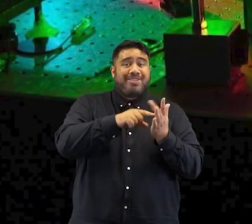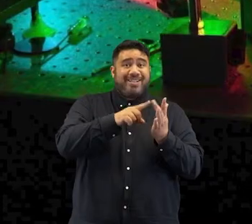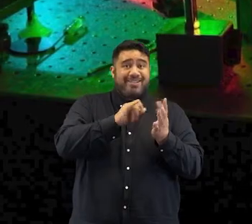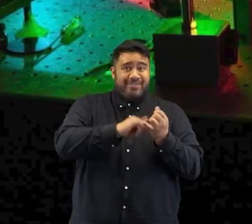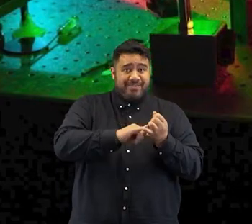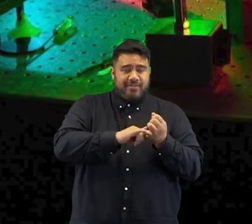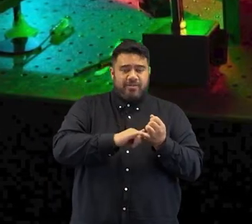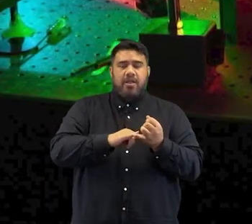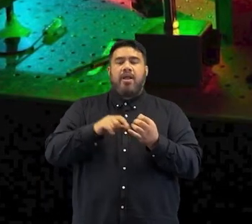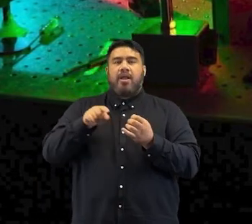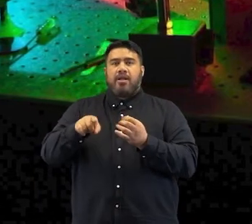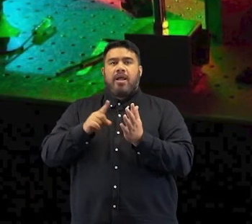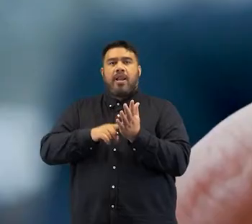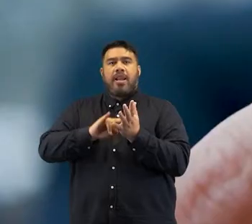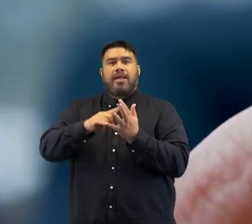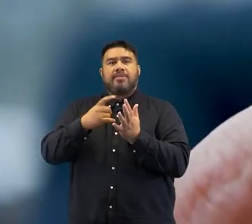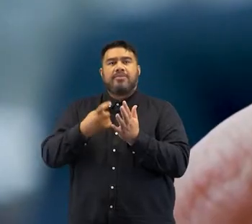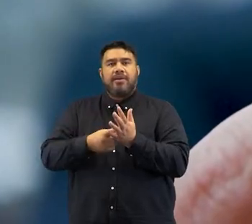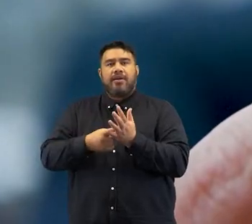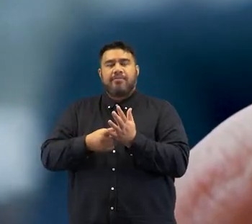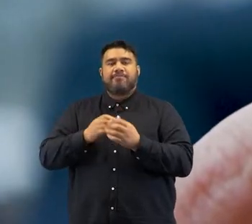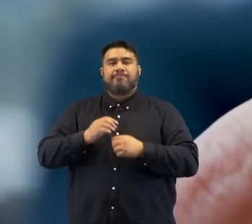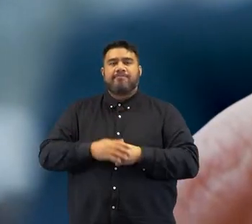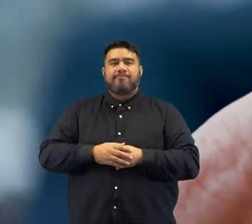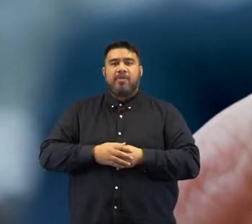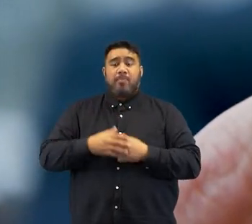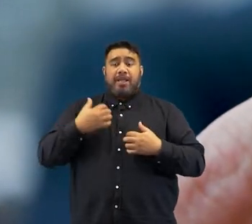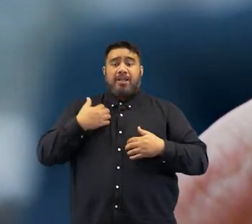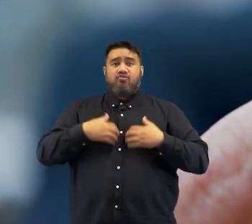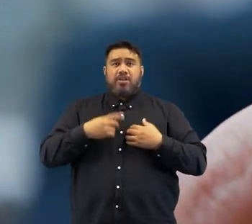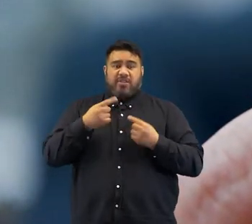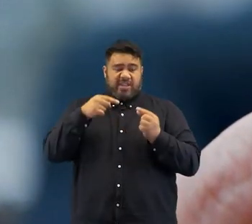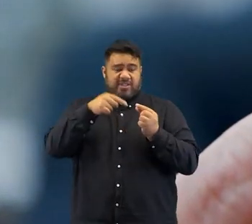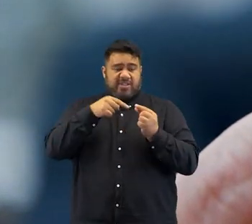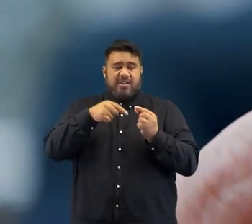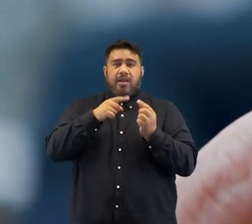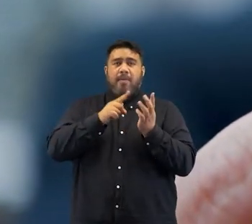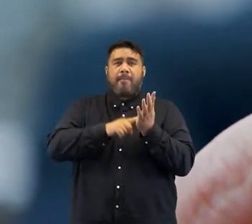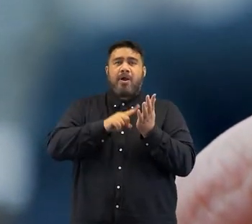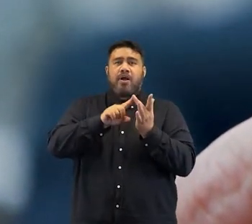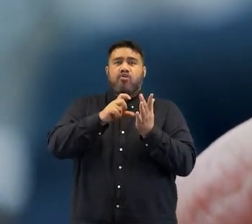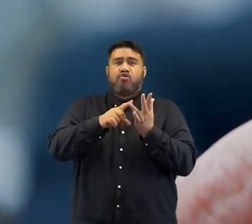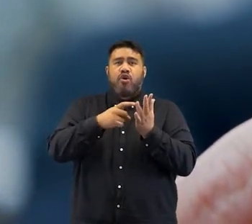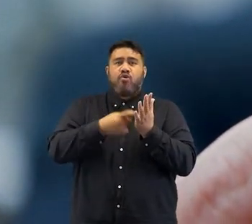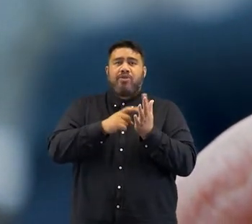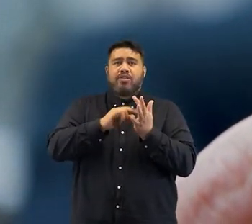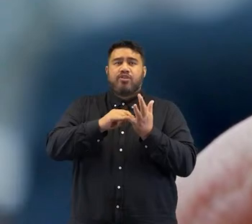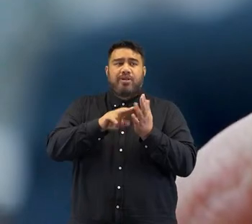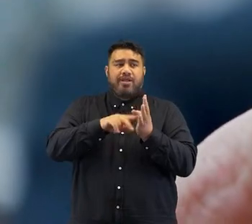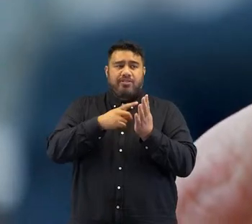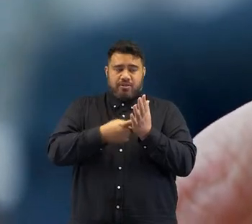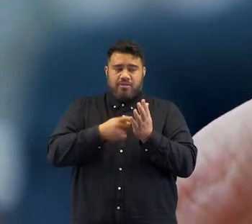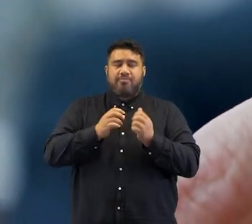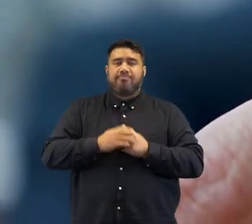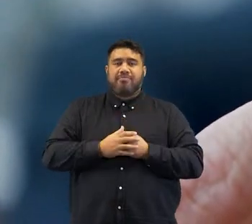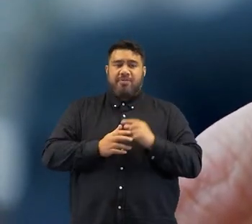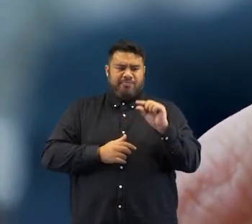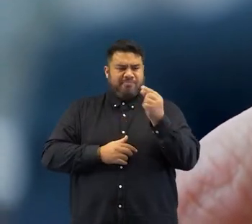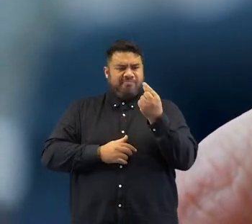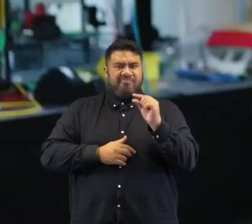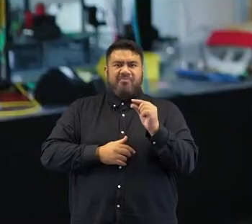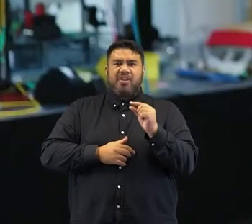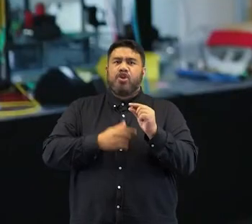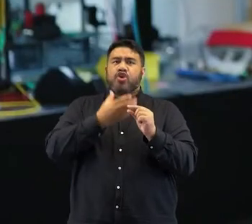nonlinear optics and ultrafast laser physics. We're particularly interested in these so-called micro-resonators. I guess the first thing to realize is that lasers